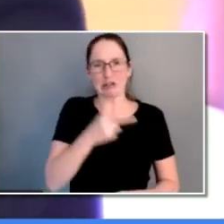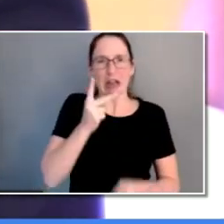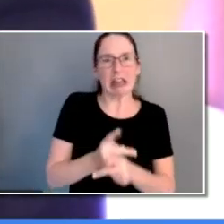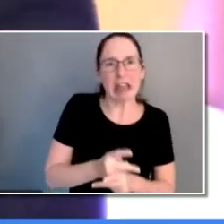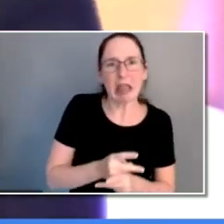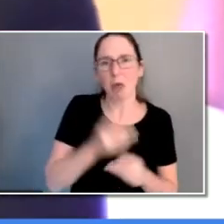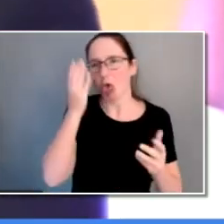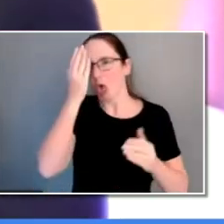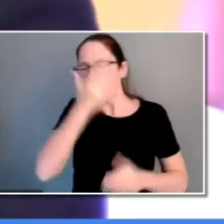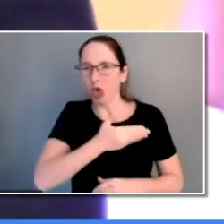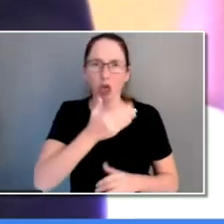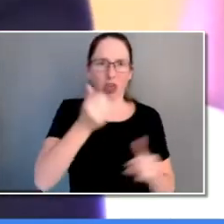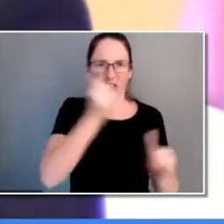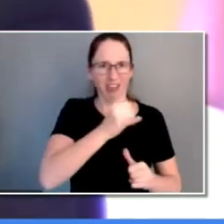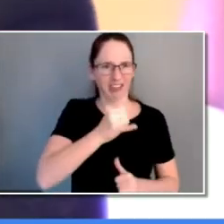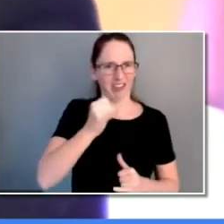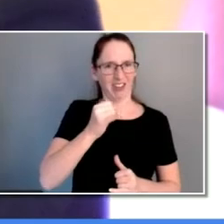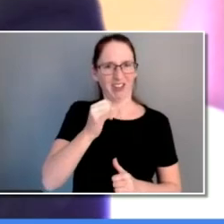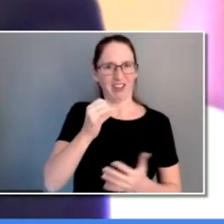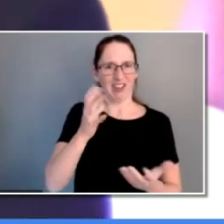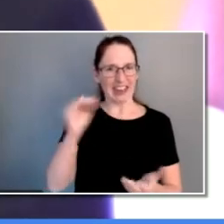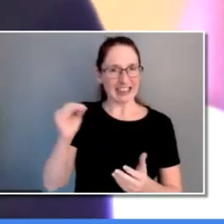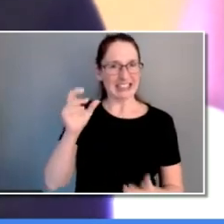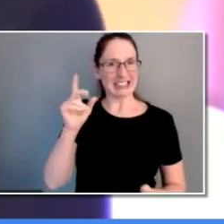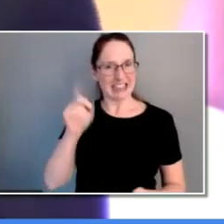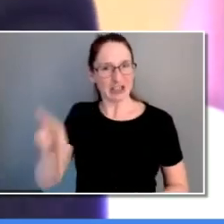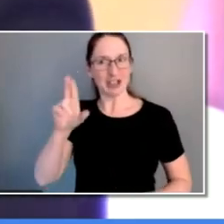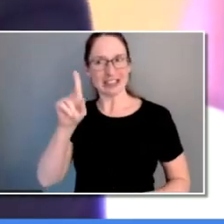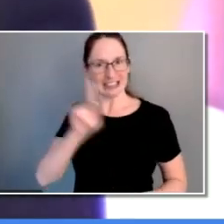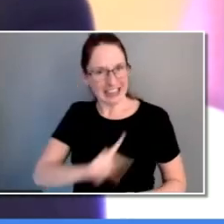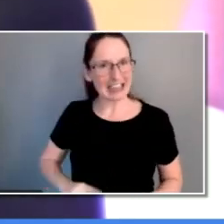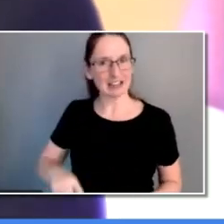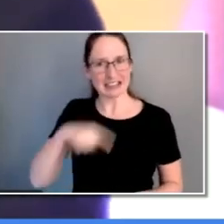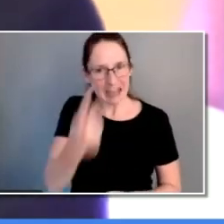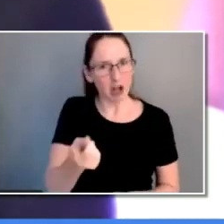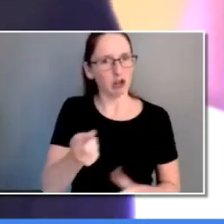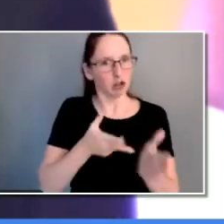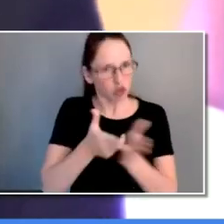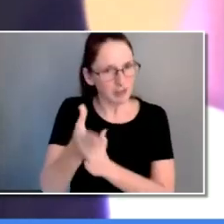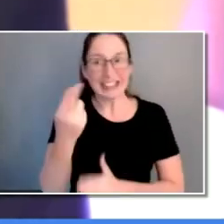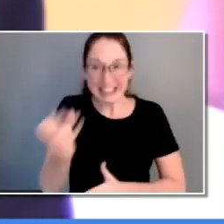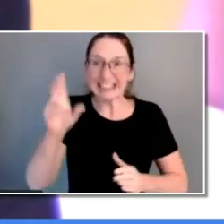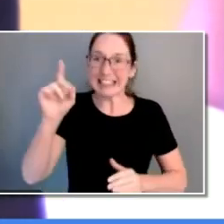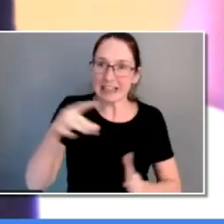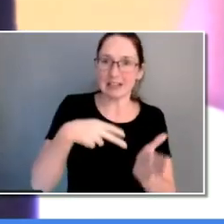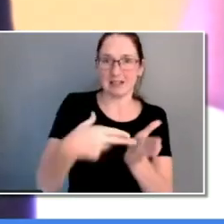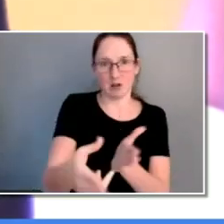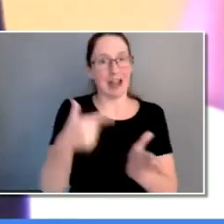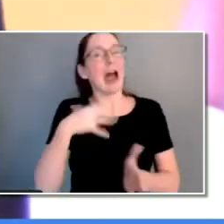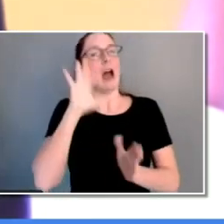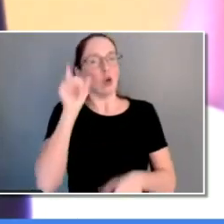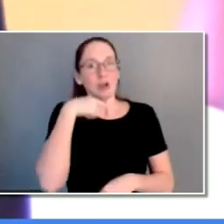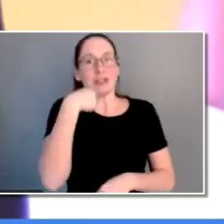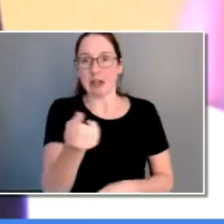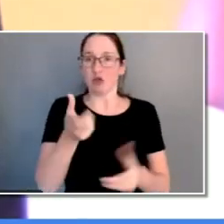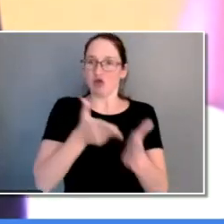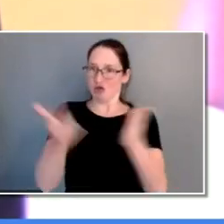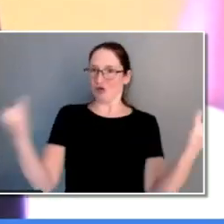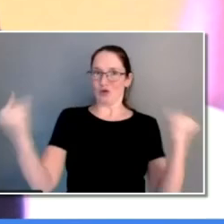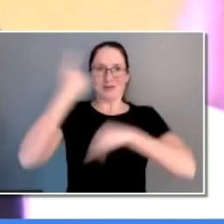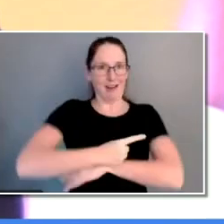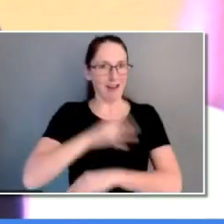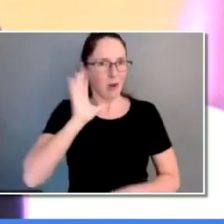the face of that history. But Dr. King would have told the truth. He did tell the truth, and I will tell it today.